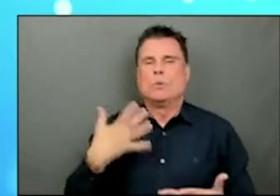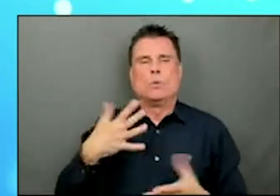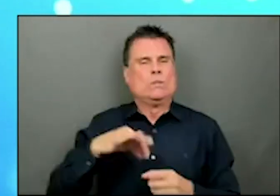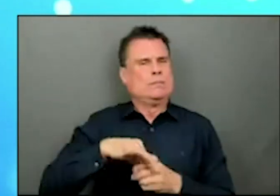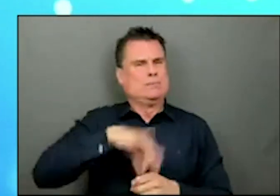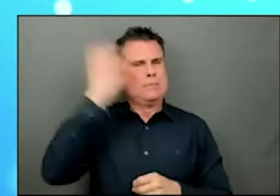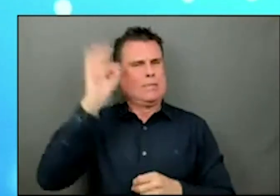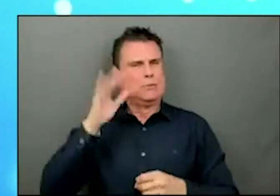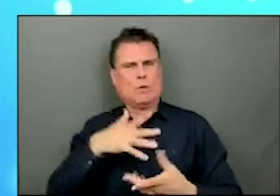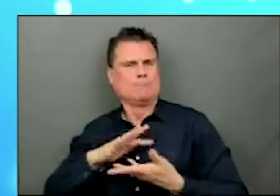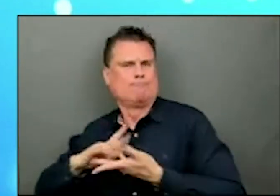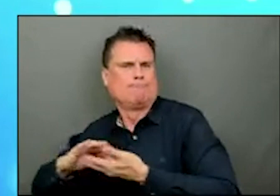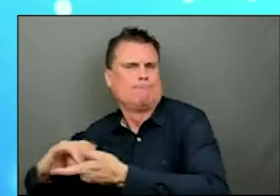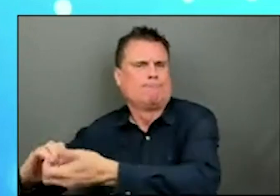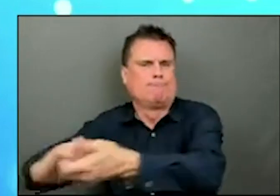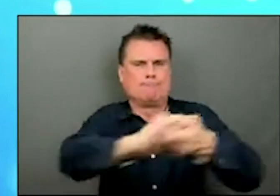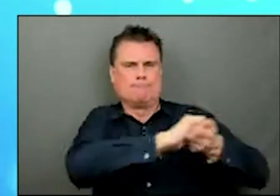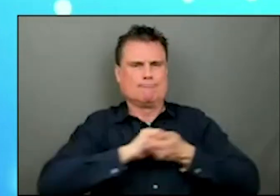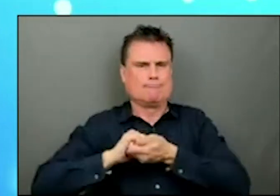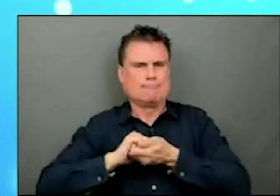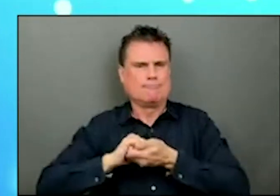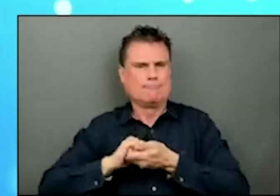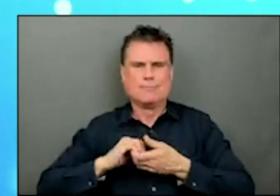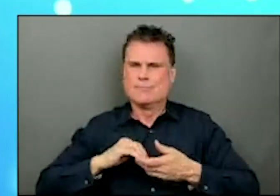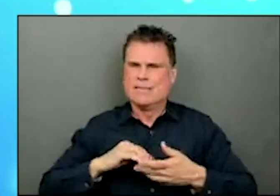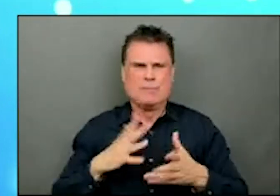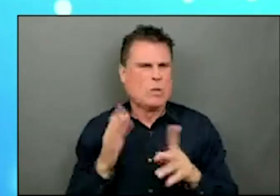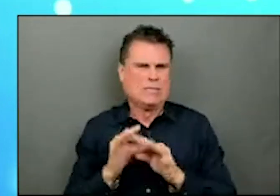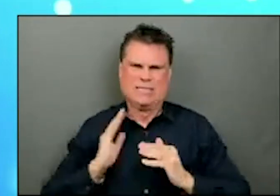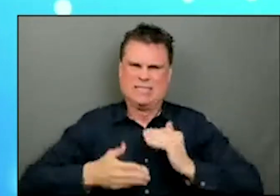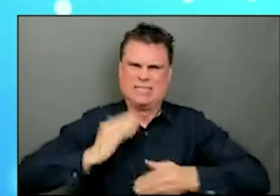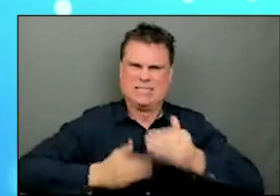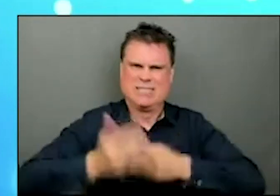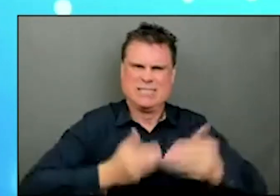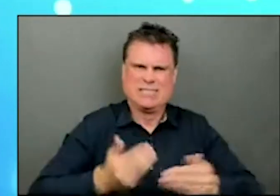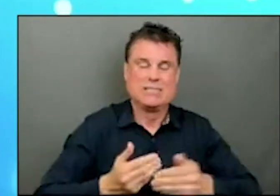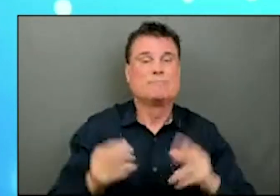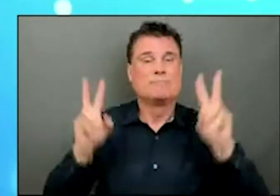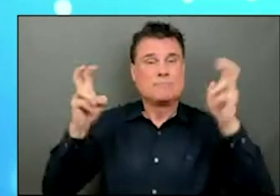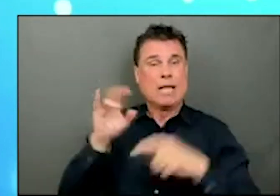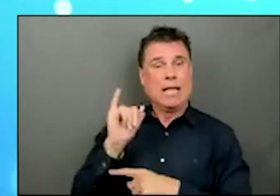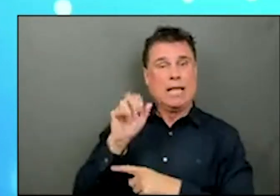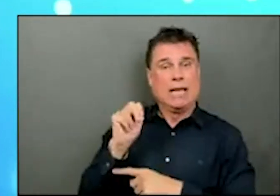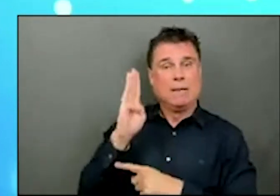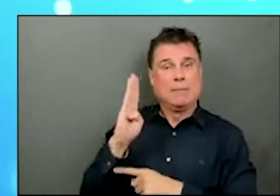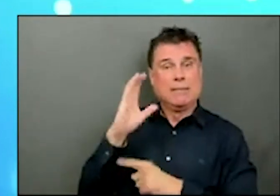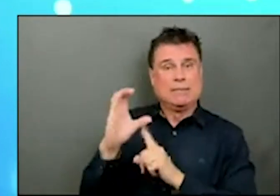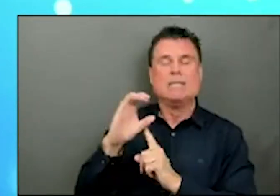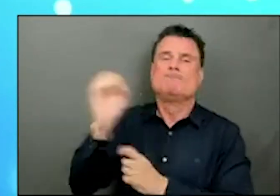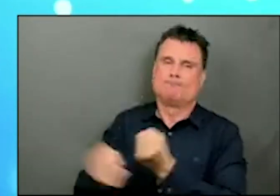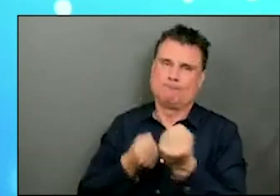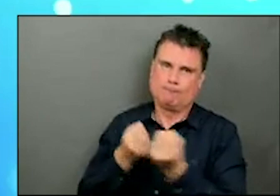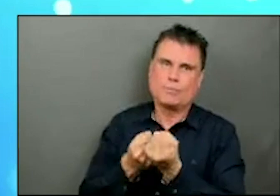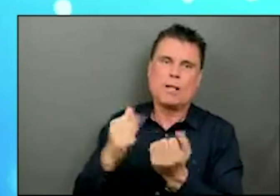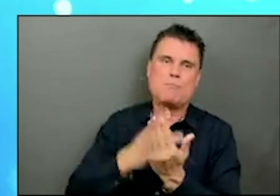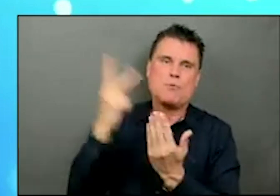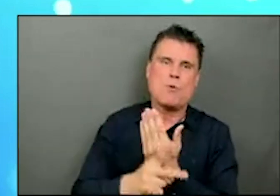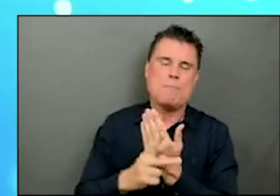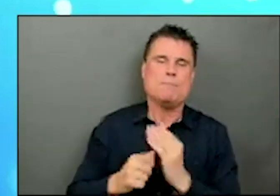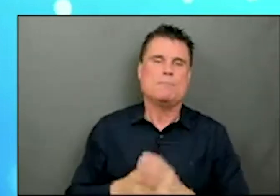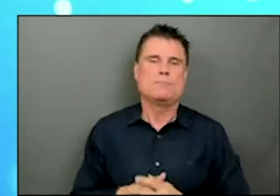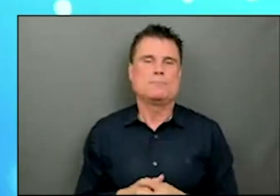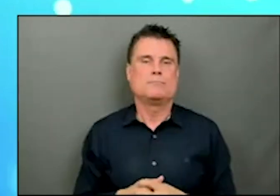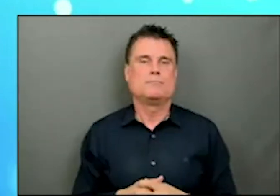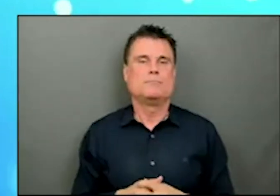speed through InBC will make a difference. This fund will help be a key propellant to aid in the liftoff